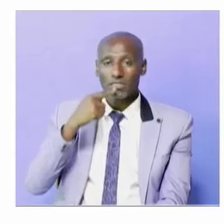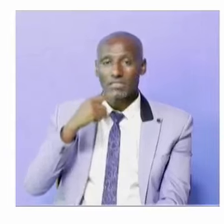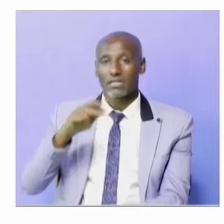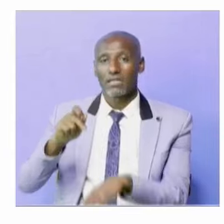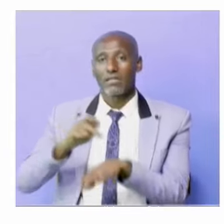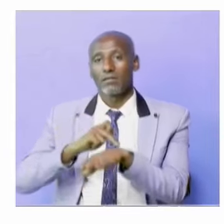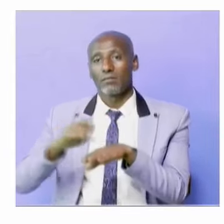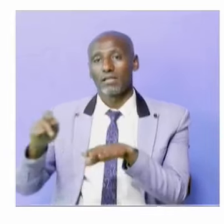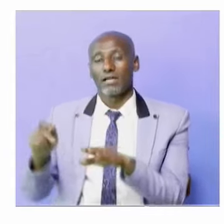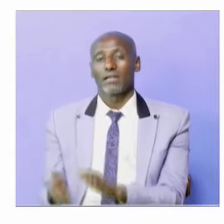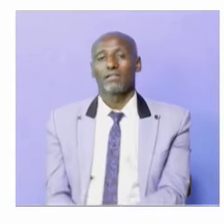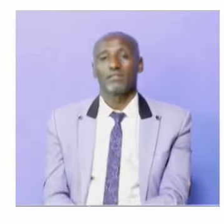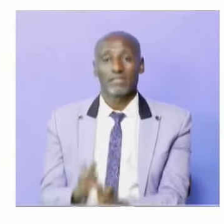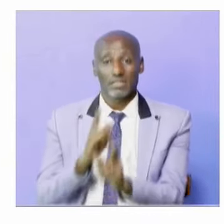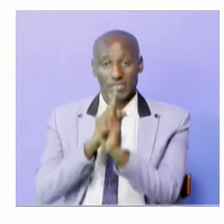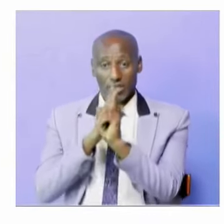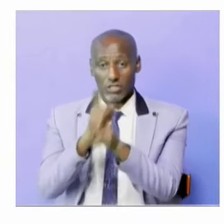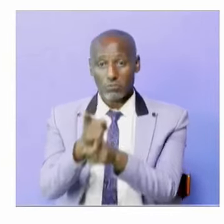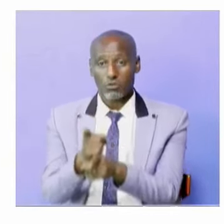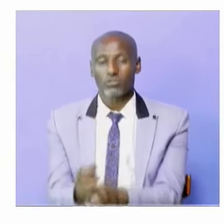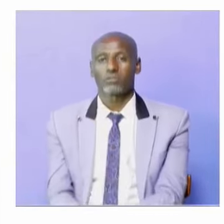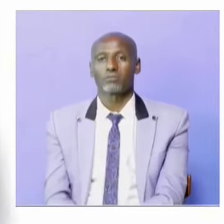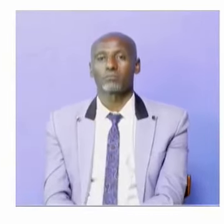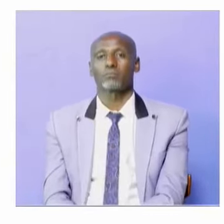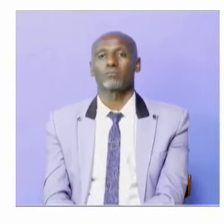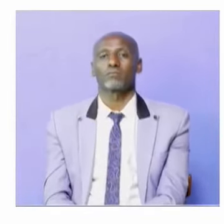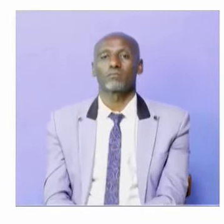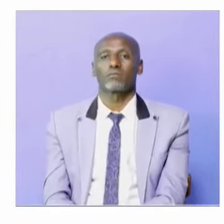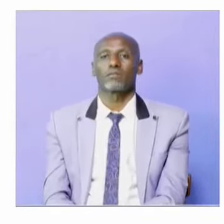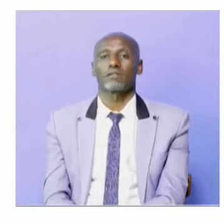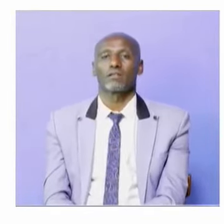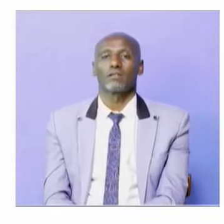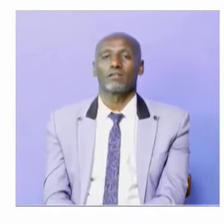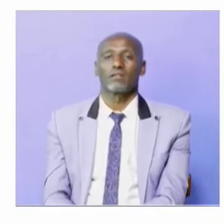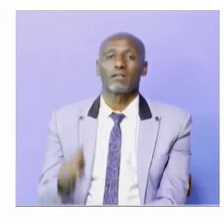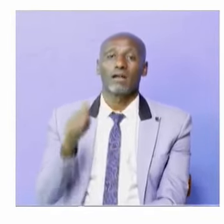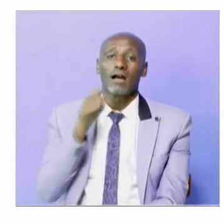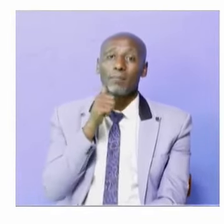blank. What will the response be?